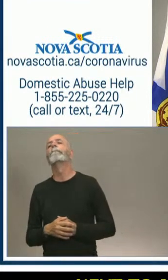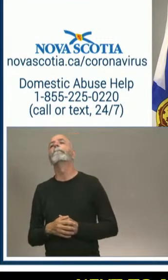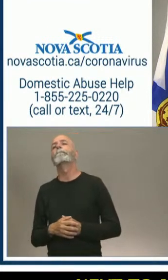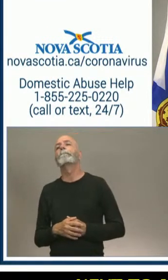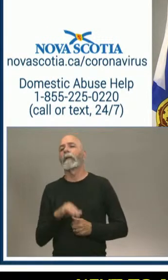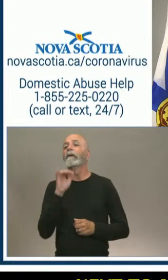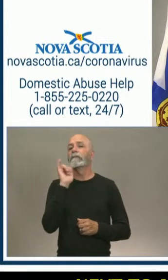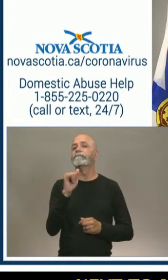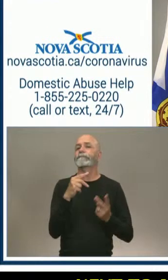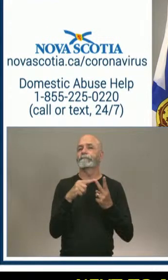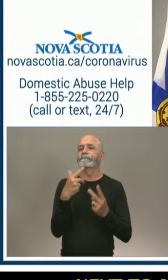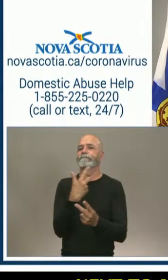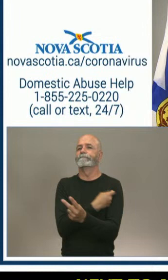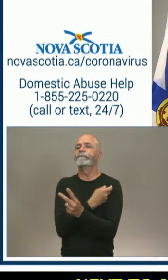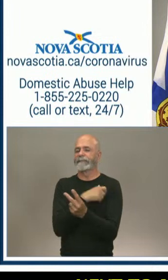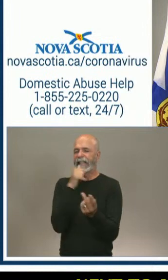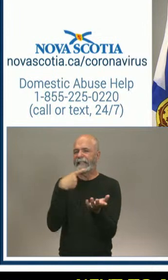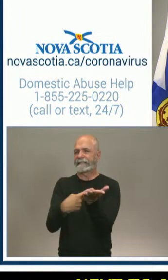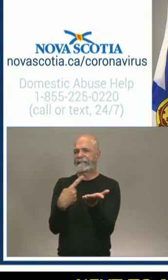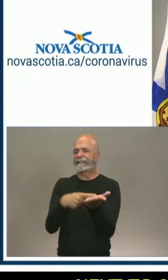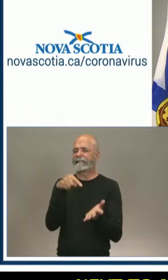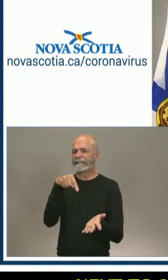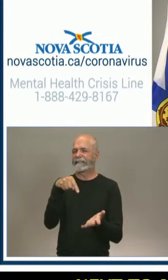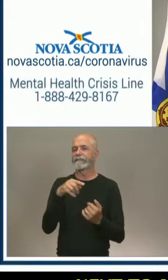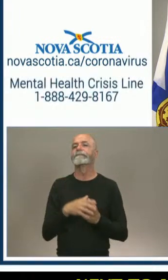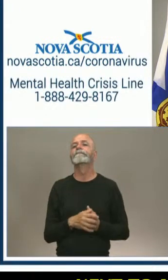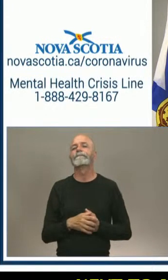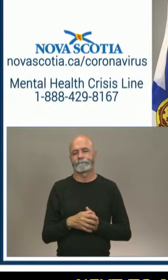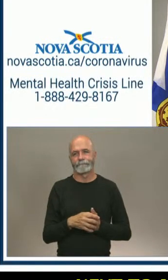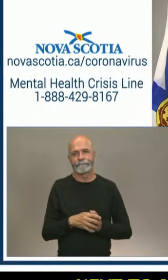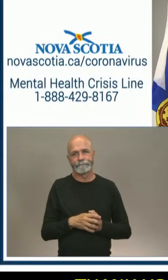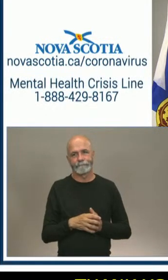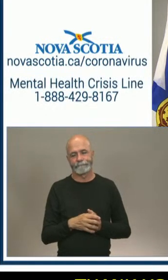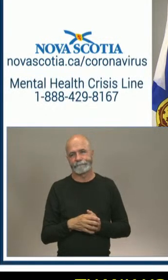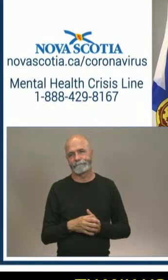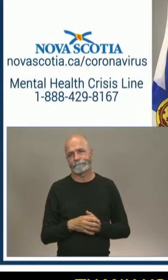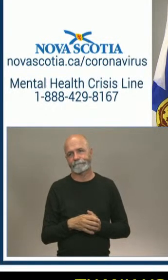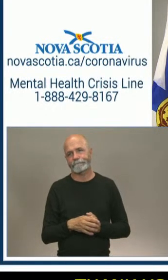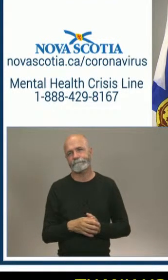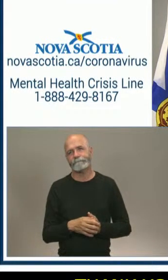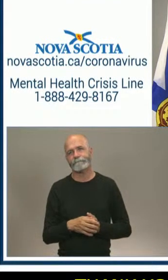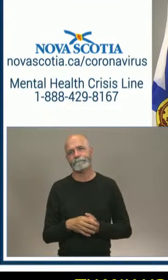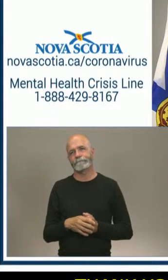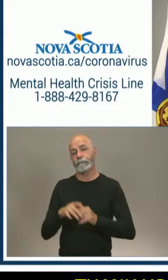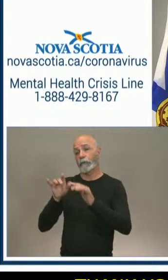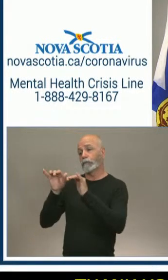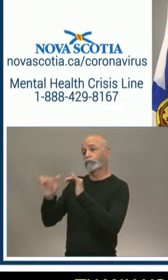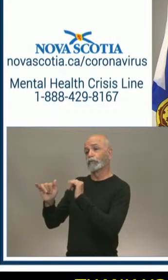One number that jumped out at me, the people who were